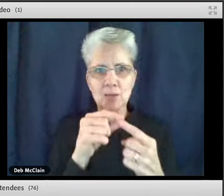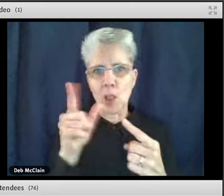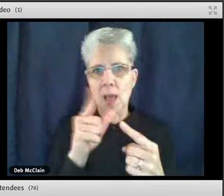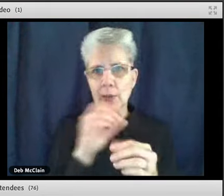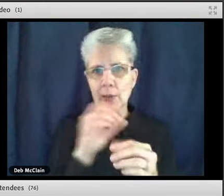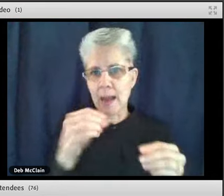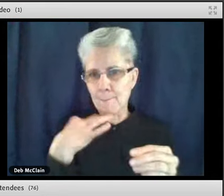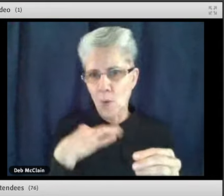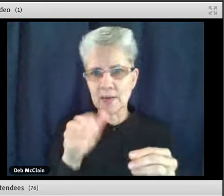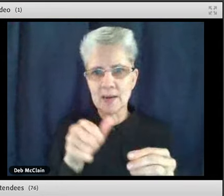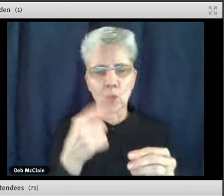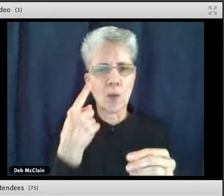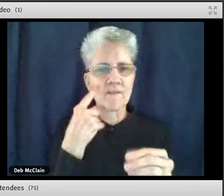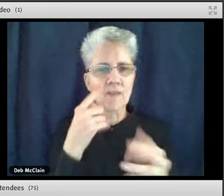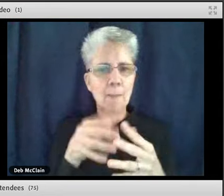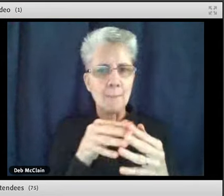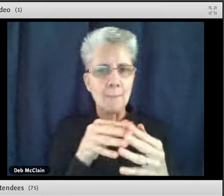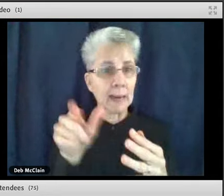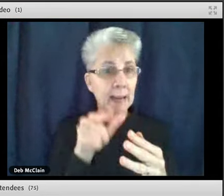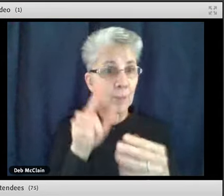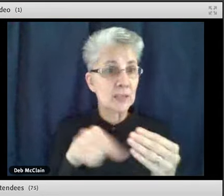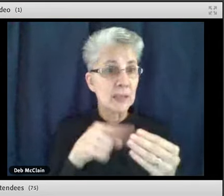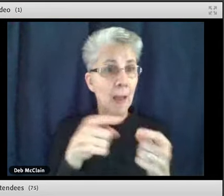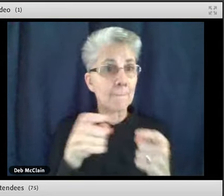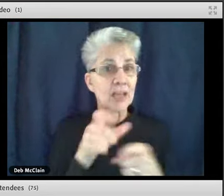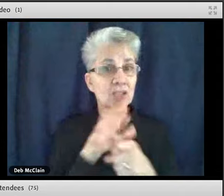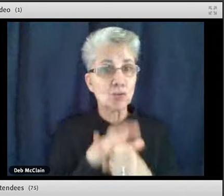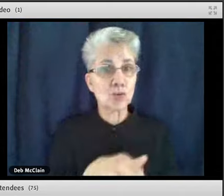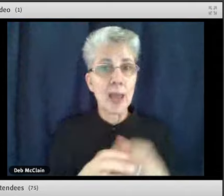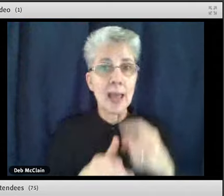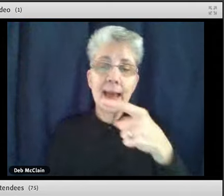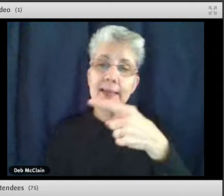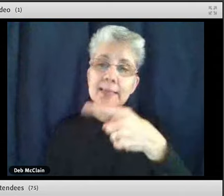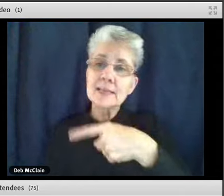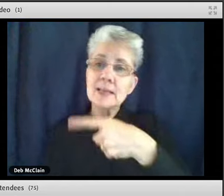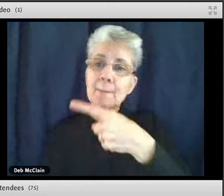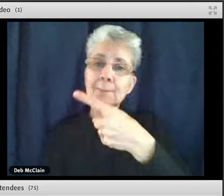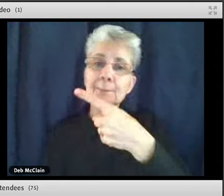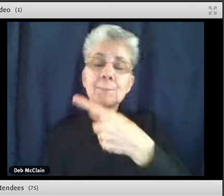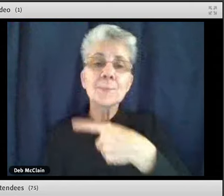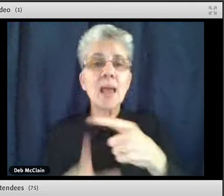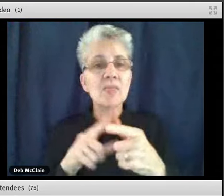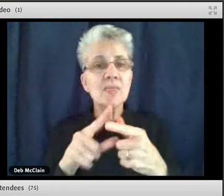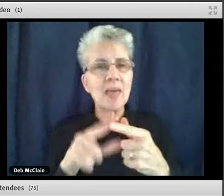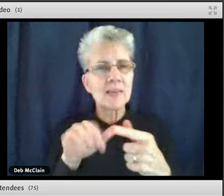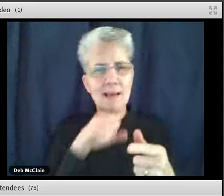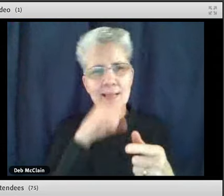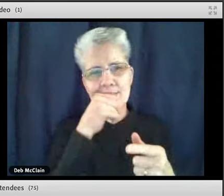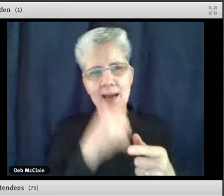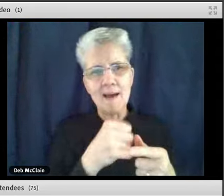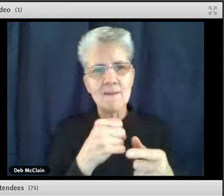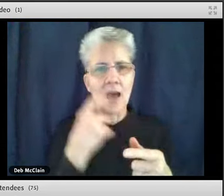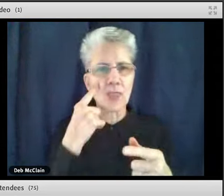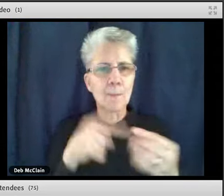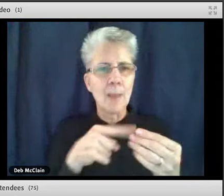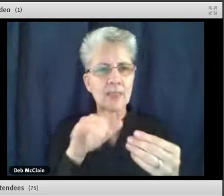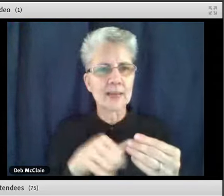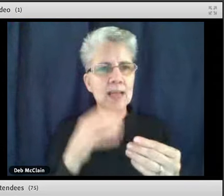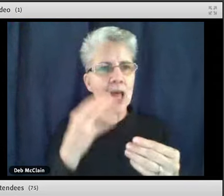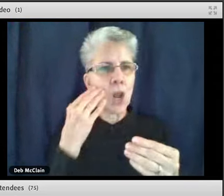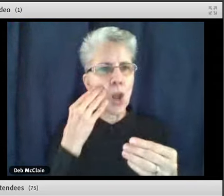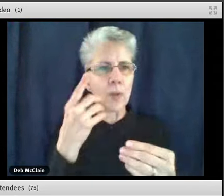wanted to go to something that's today or tomorrow, let me see if I don't think I can copy this, but if somebody would put it in the chat. And also